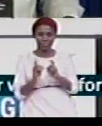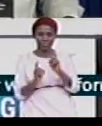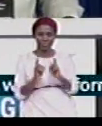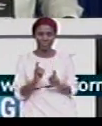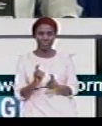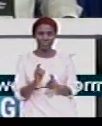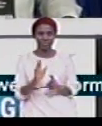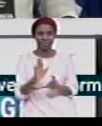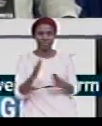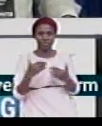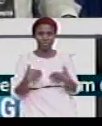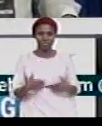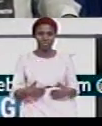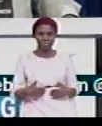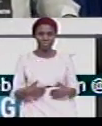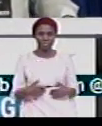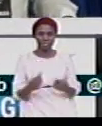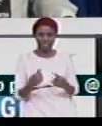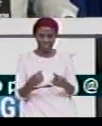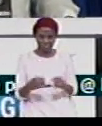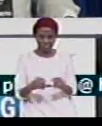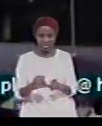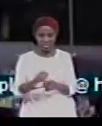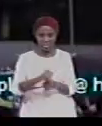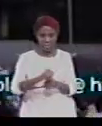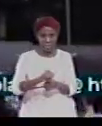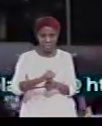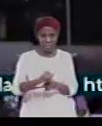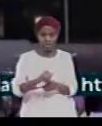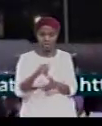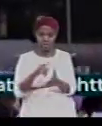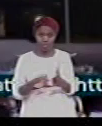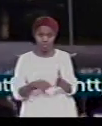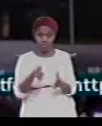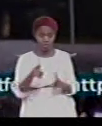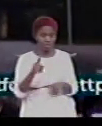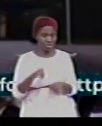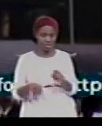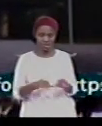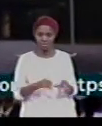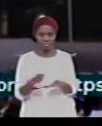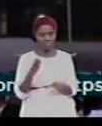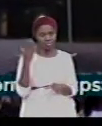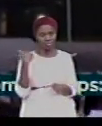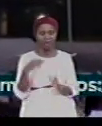Do what you could not do before. Get up and jump.